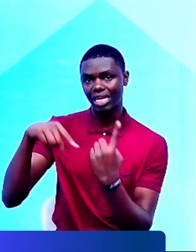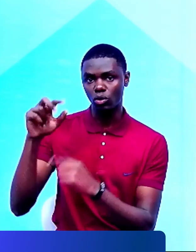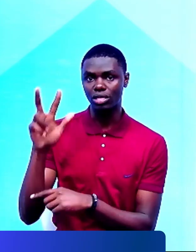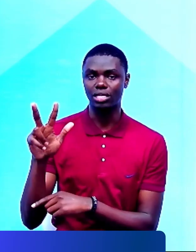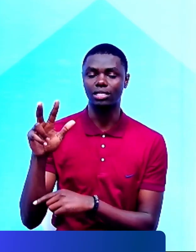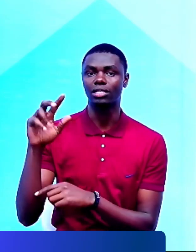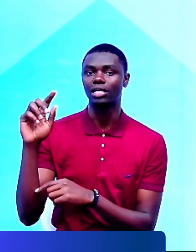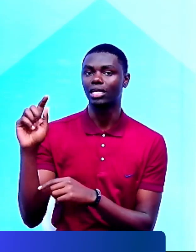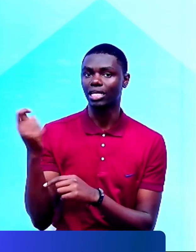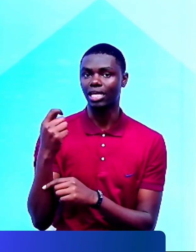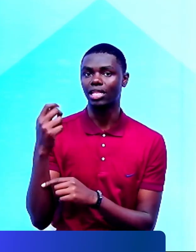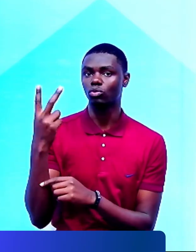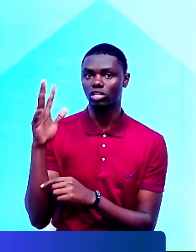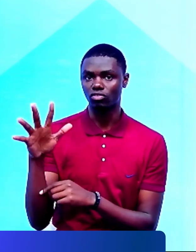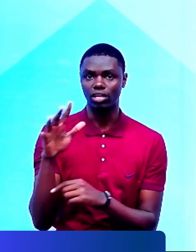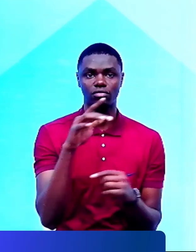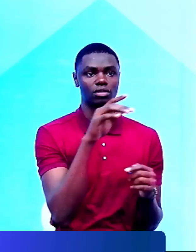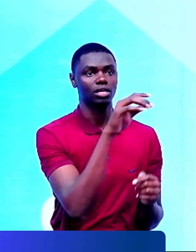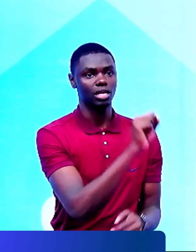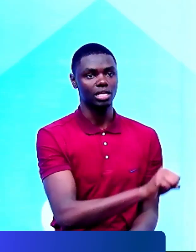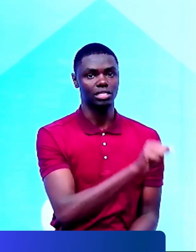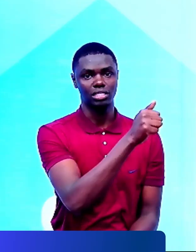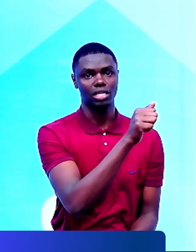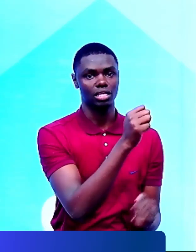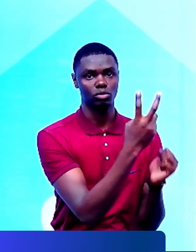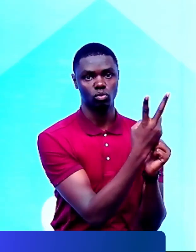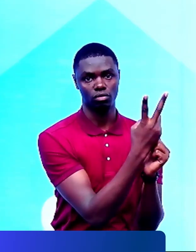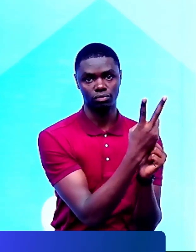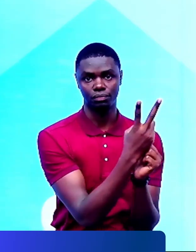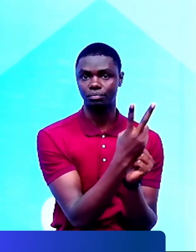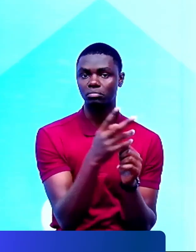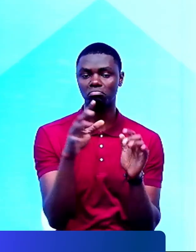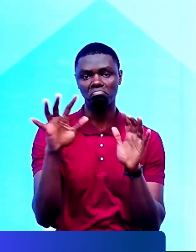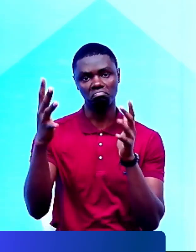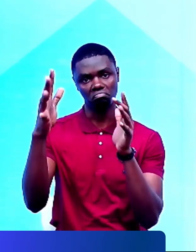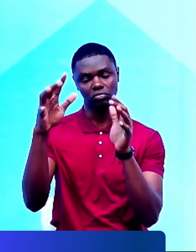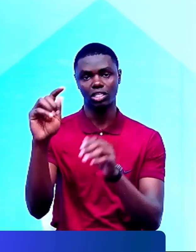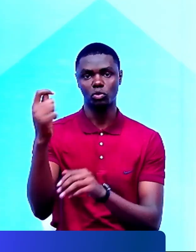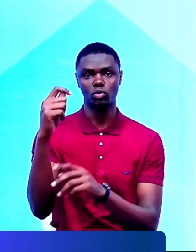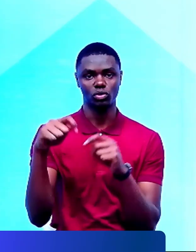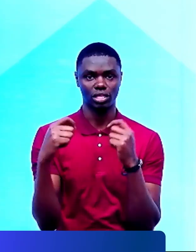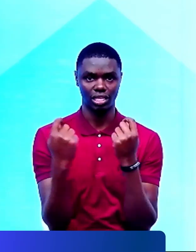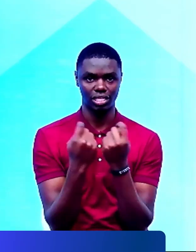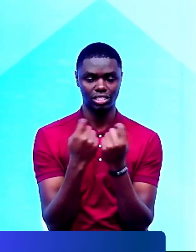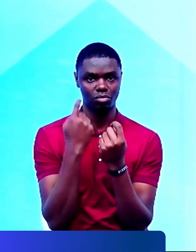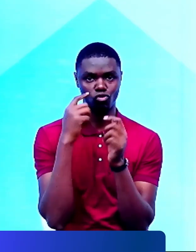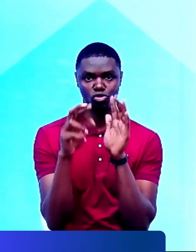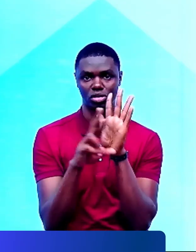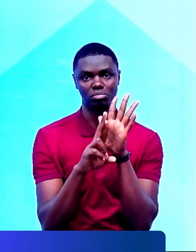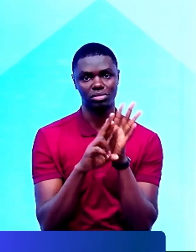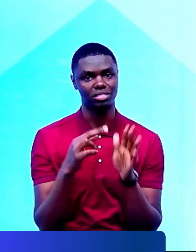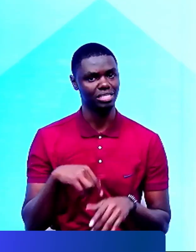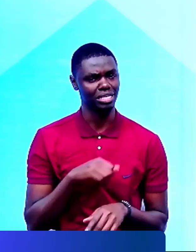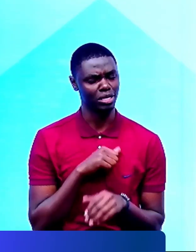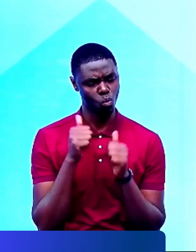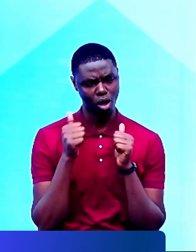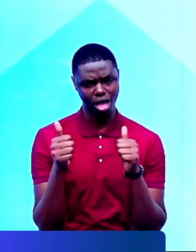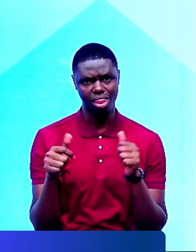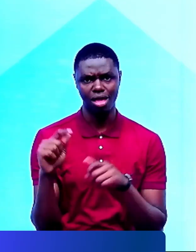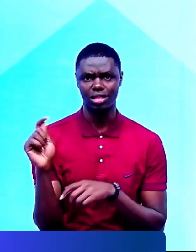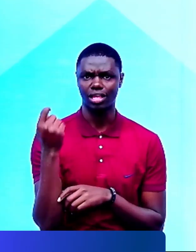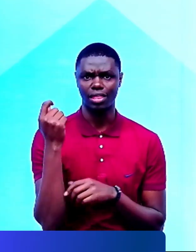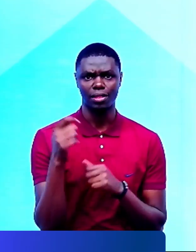25 and South Africa had 12. Big shout out to the Kenyan team for representing us as